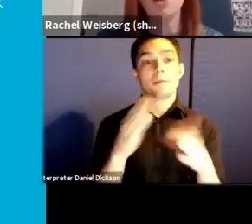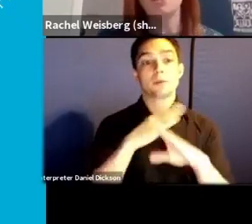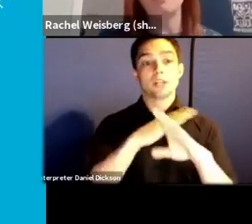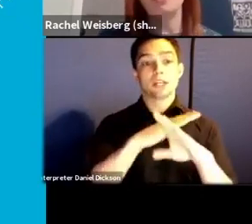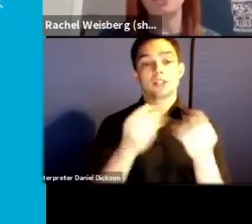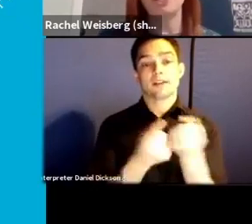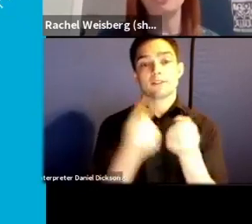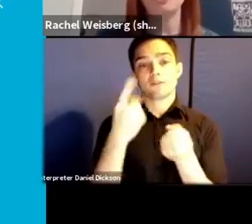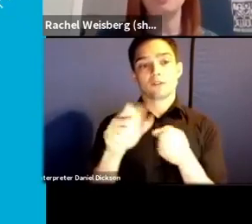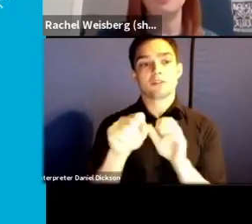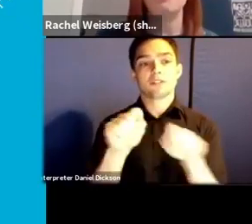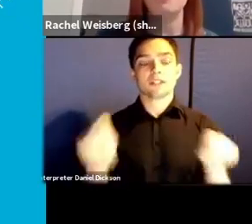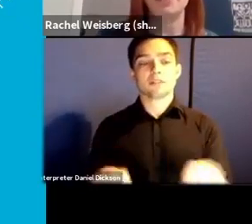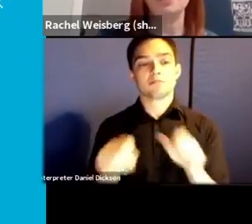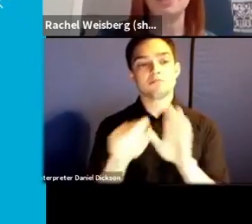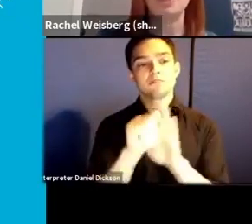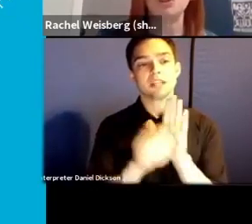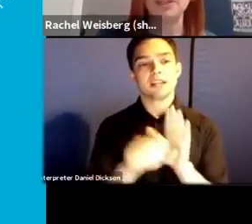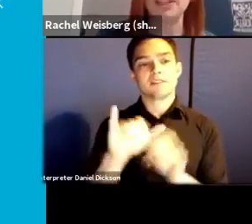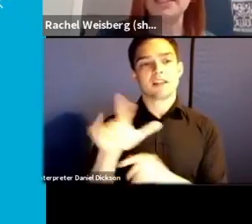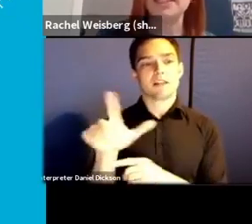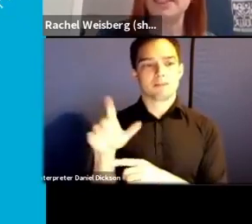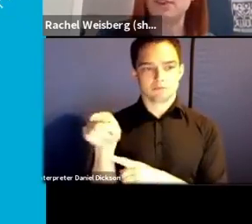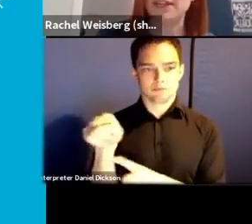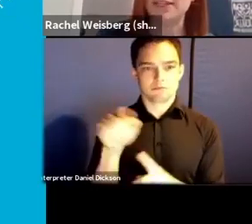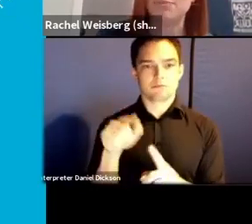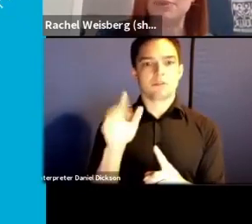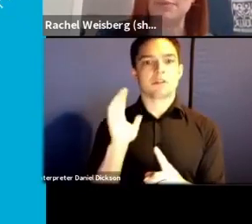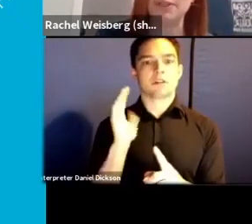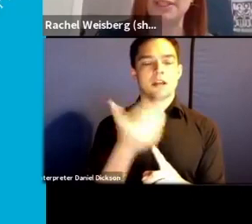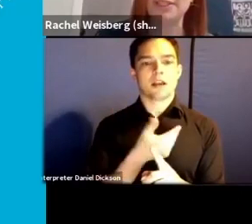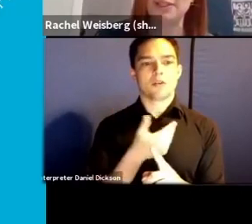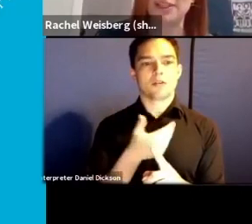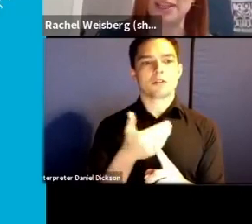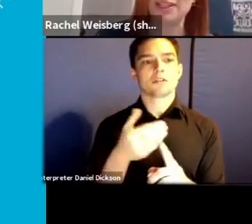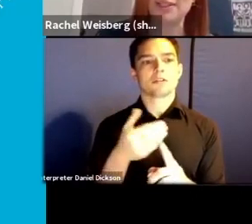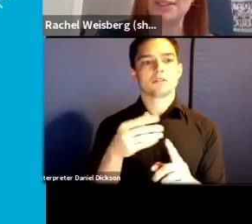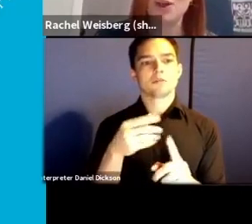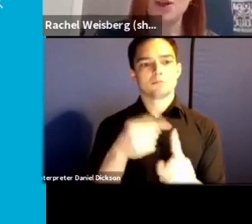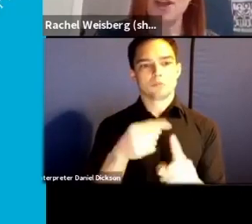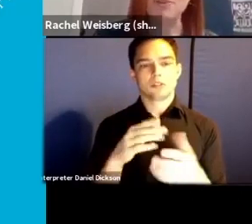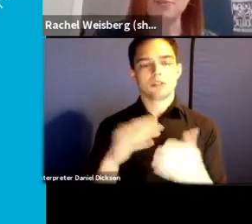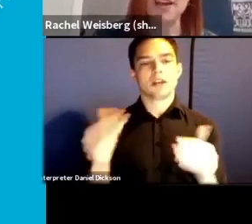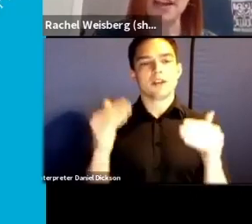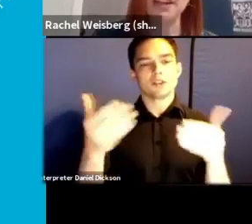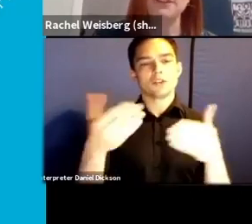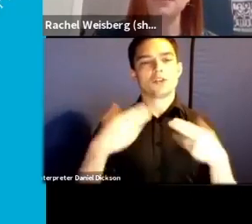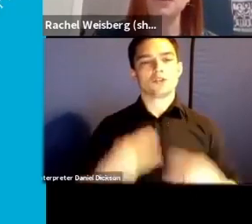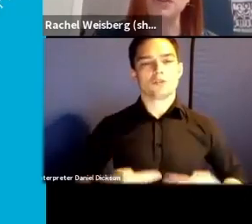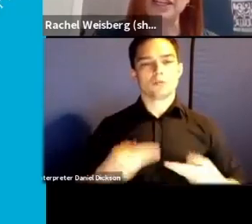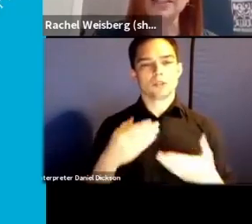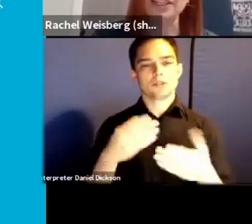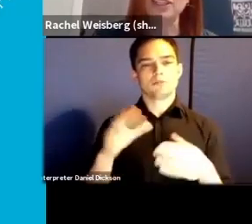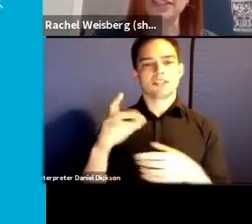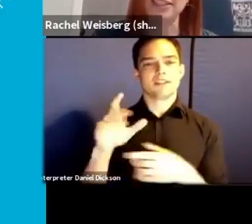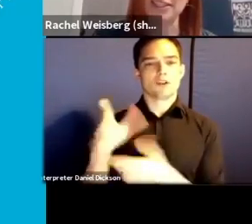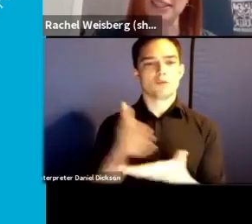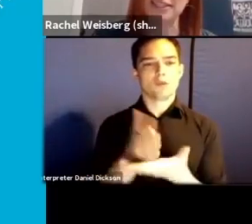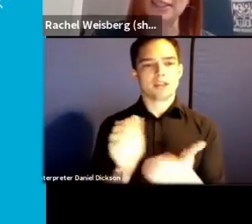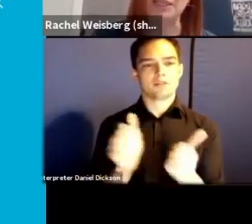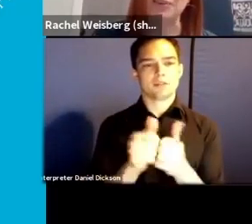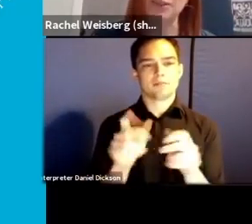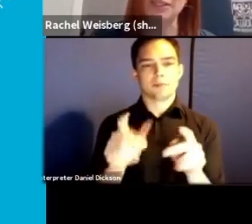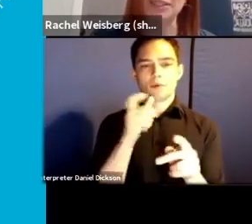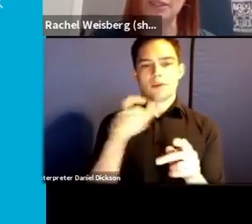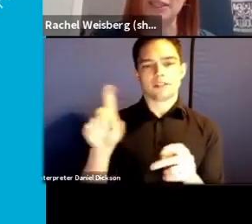state of Illinois. Our mission is to advance the human and civil rights of people with disabilities. And we provide free